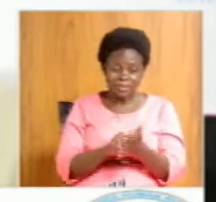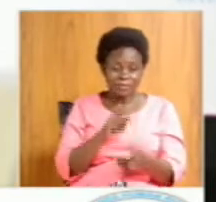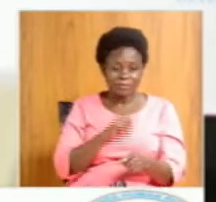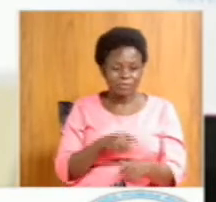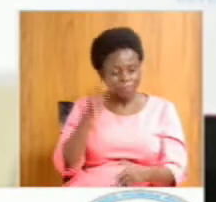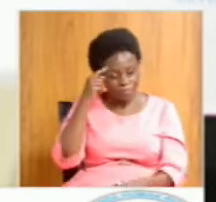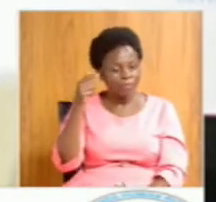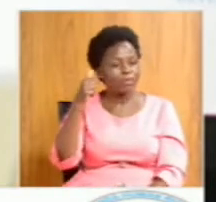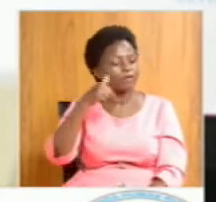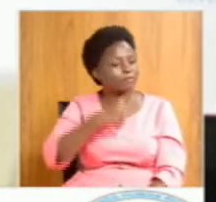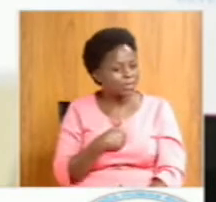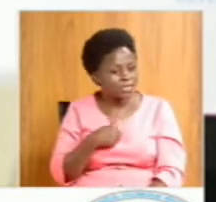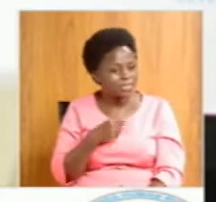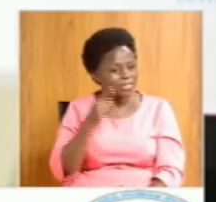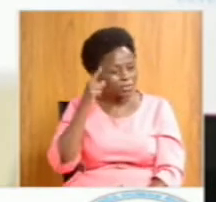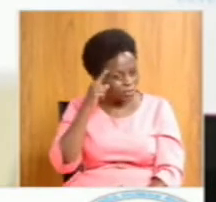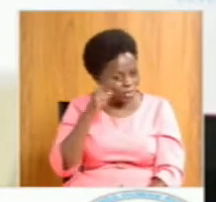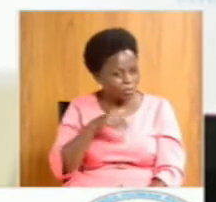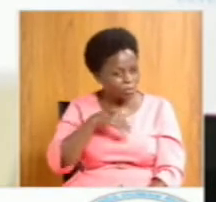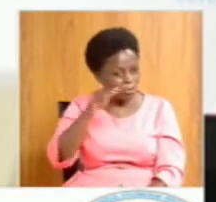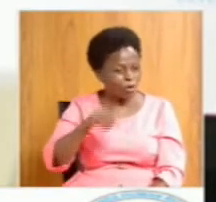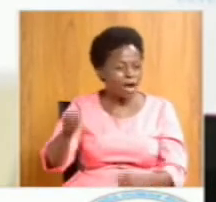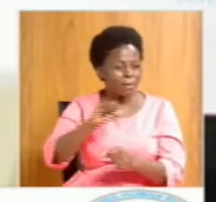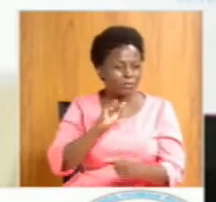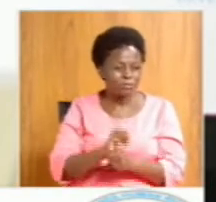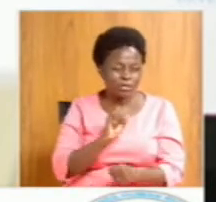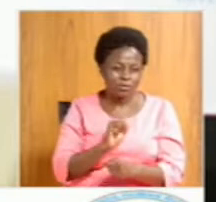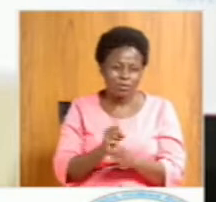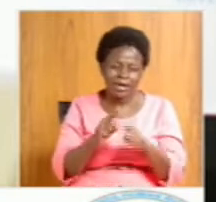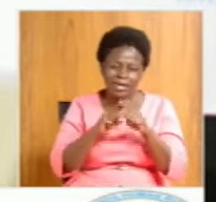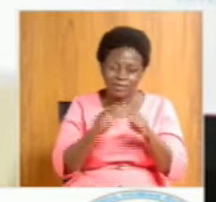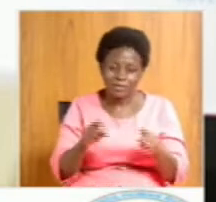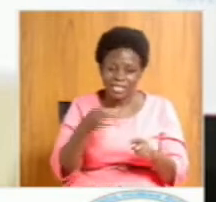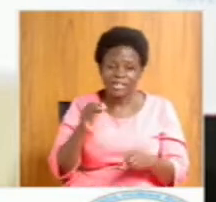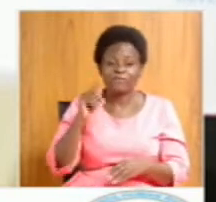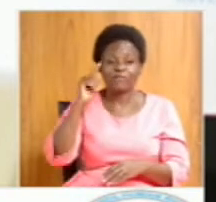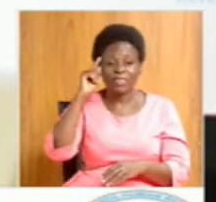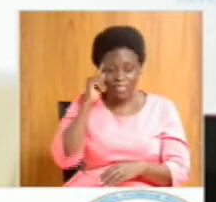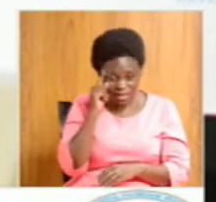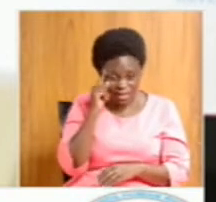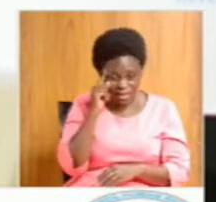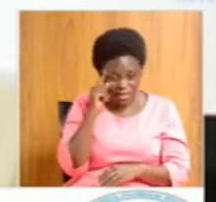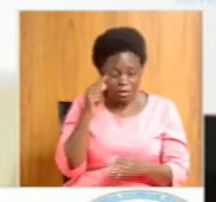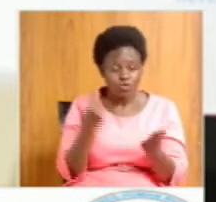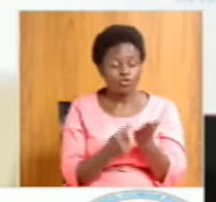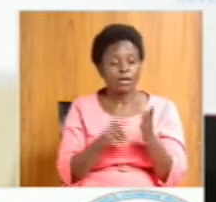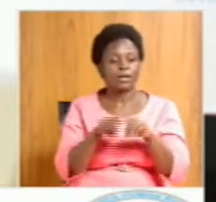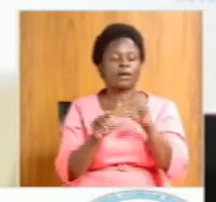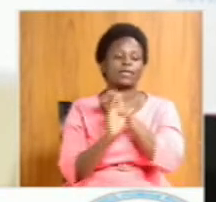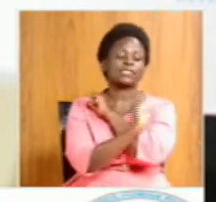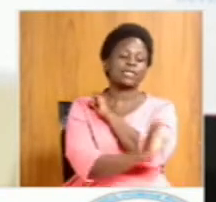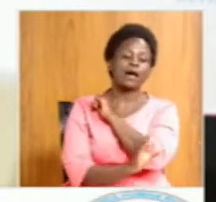for me it's to think also a little bit more about doing work differently if we think about Uganda as a